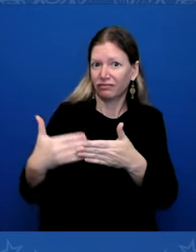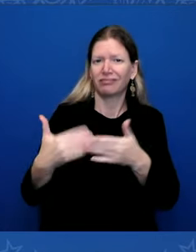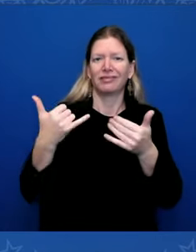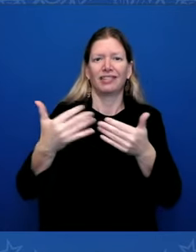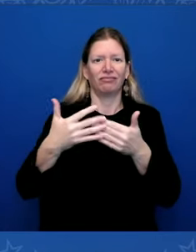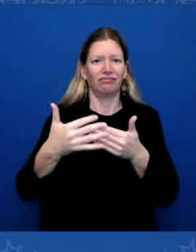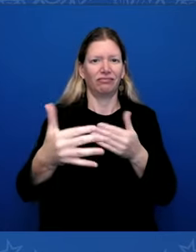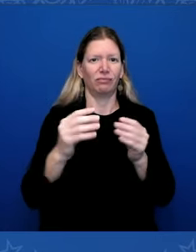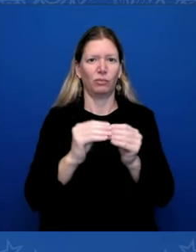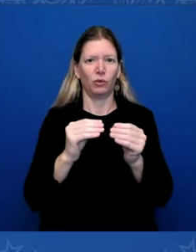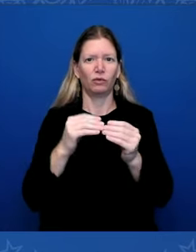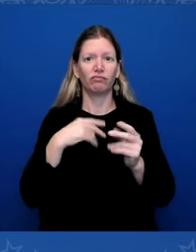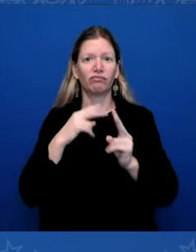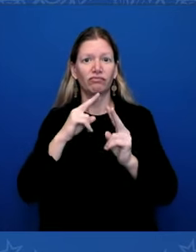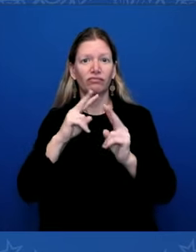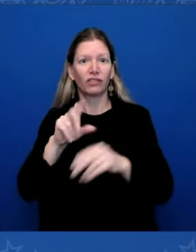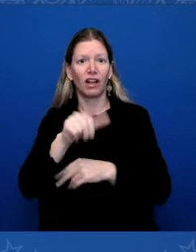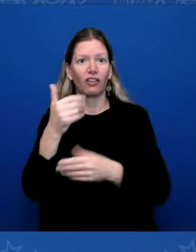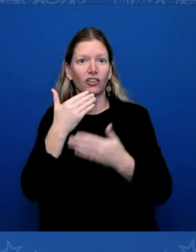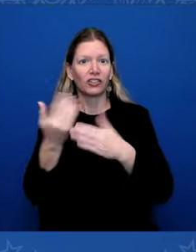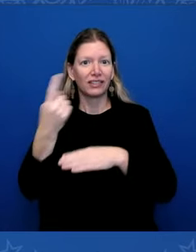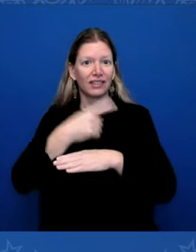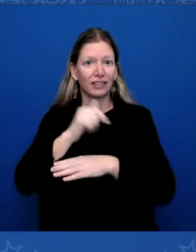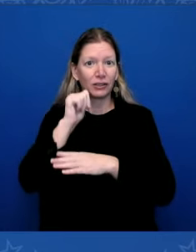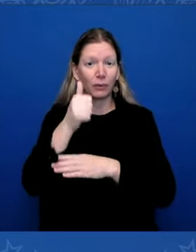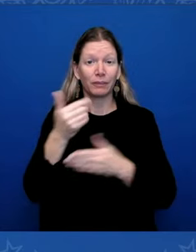Let me see. They told me they gave me five people here.